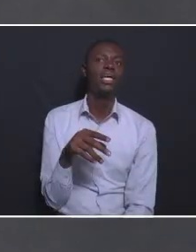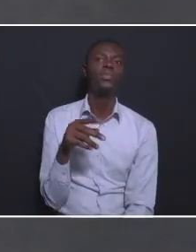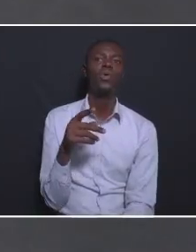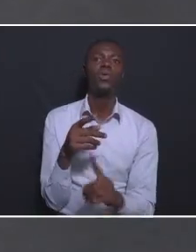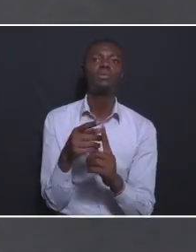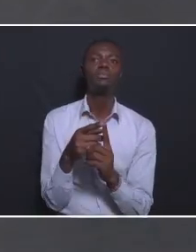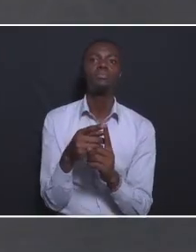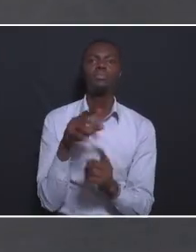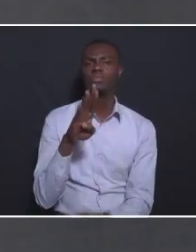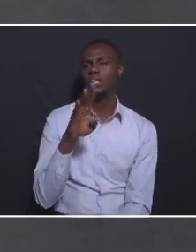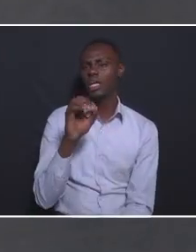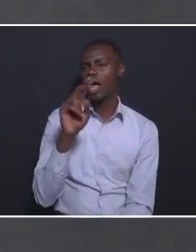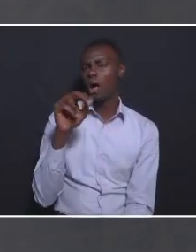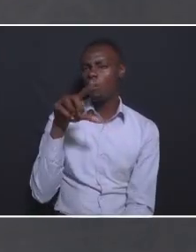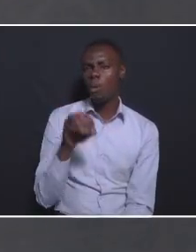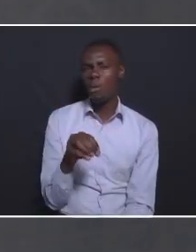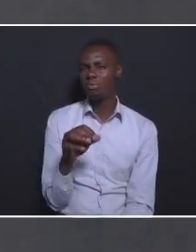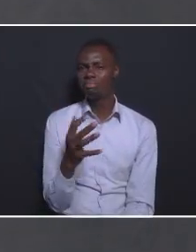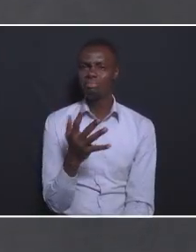that? Bongo flavor?